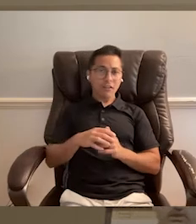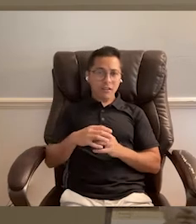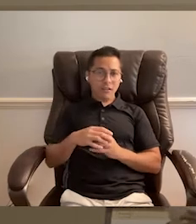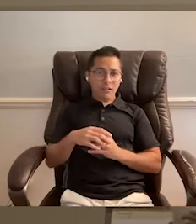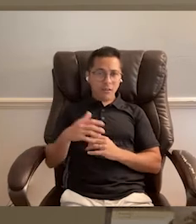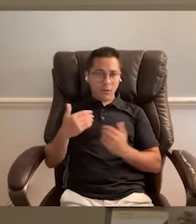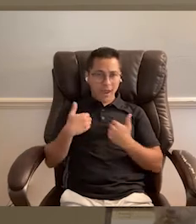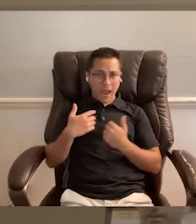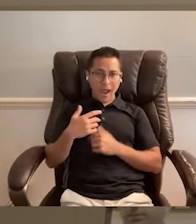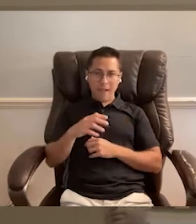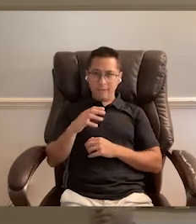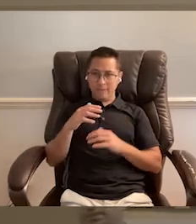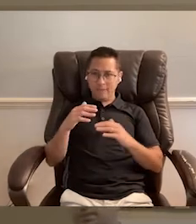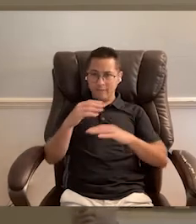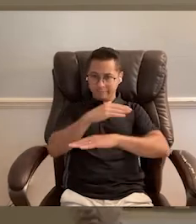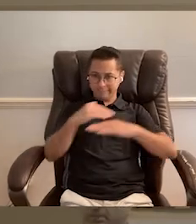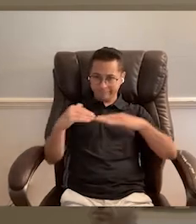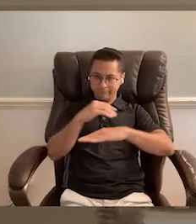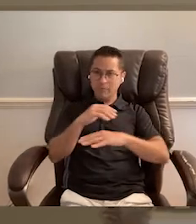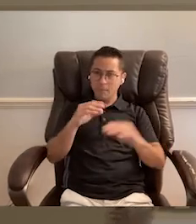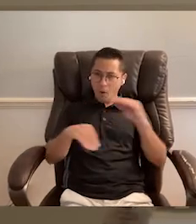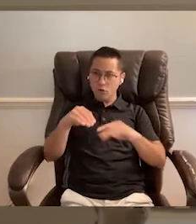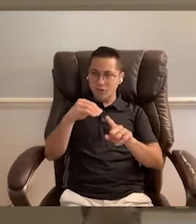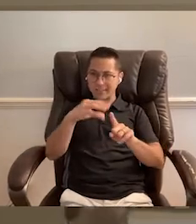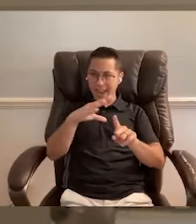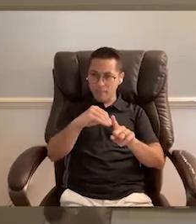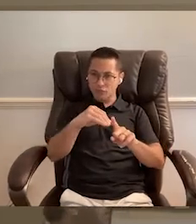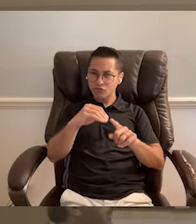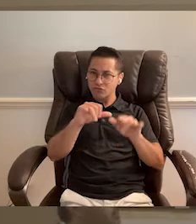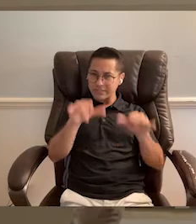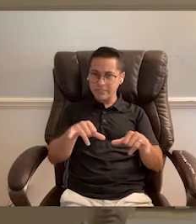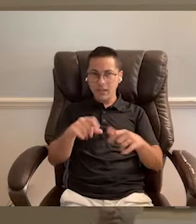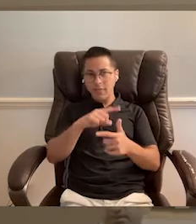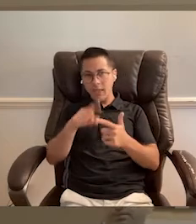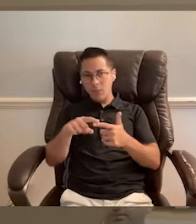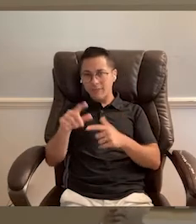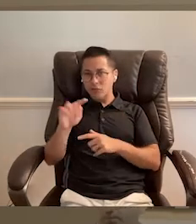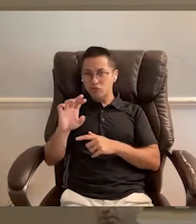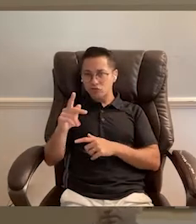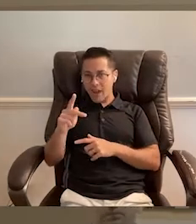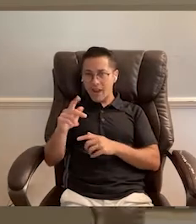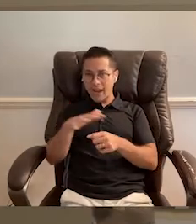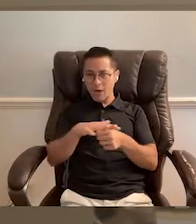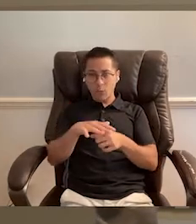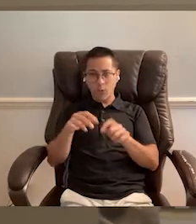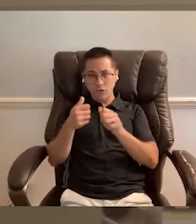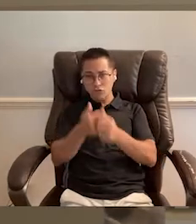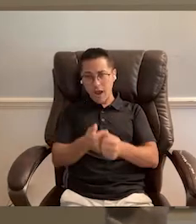So again, we went back and forth so many times with counselors and job coaches until we found out that these are what people are looking